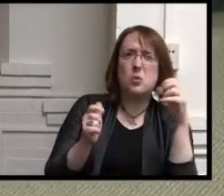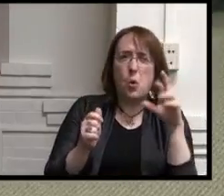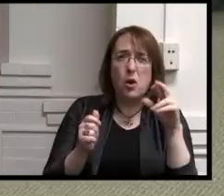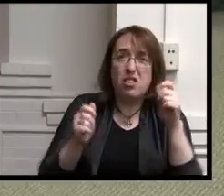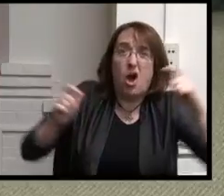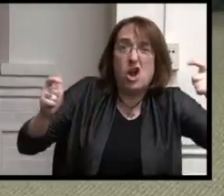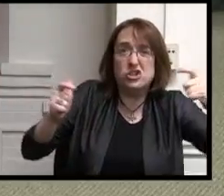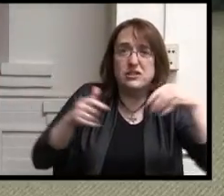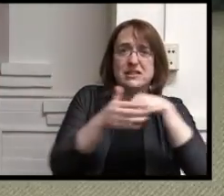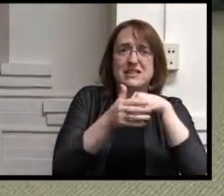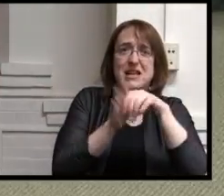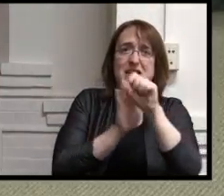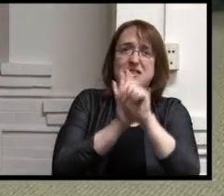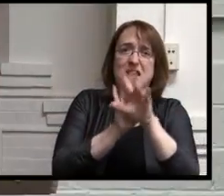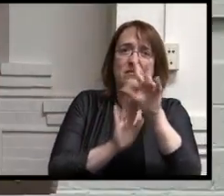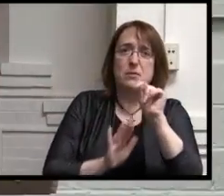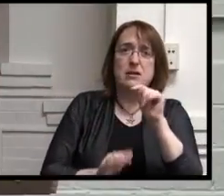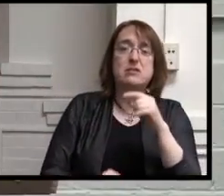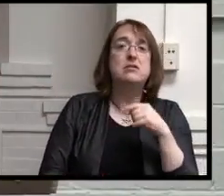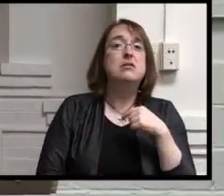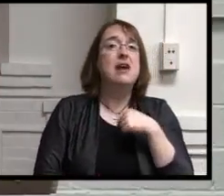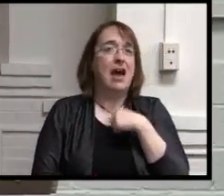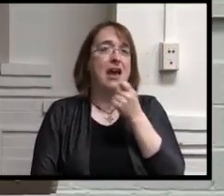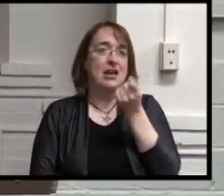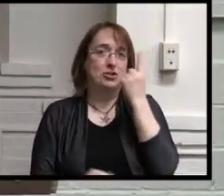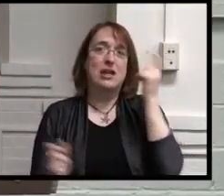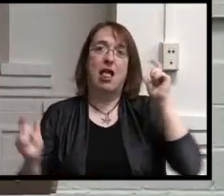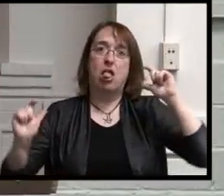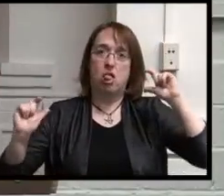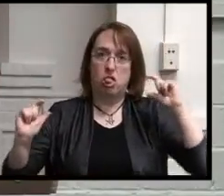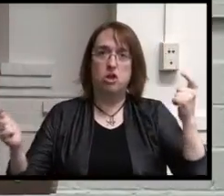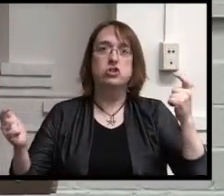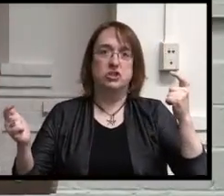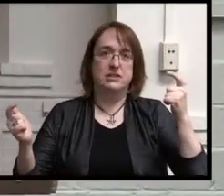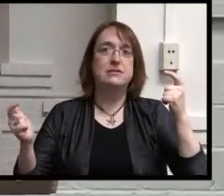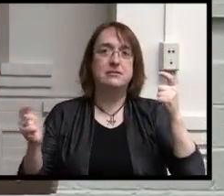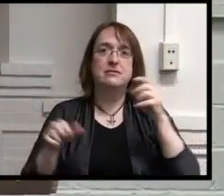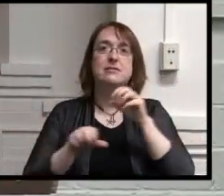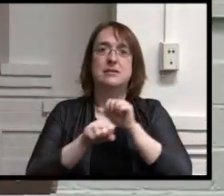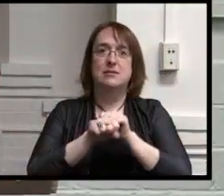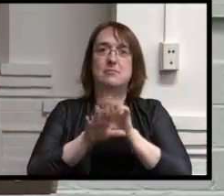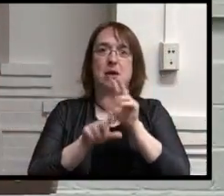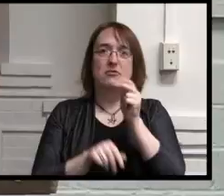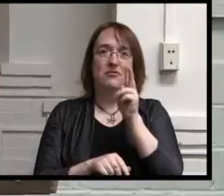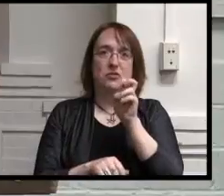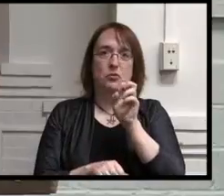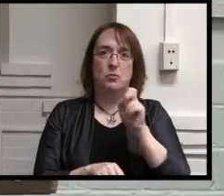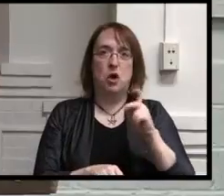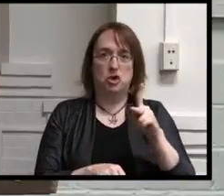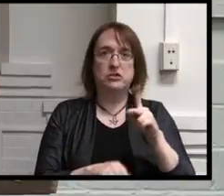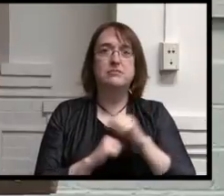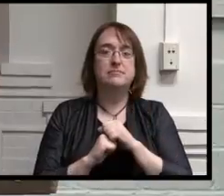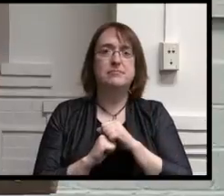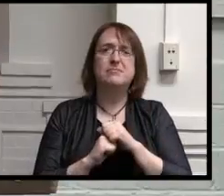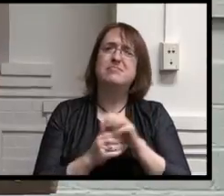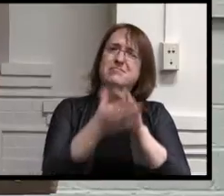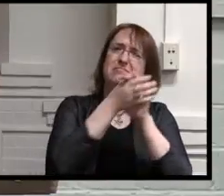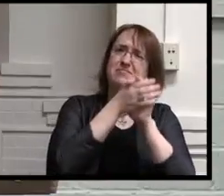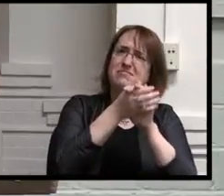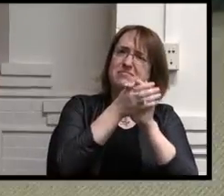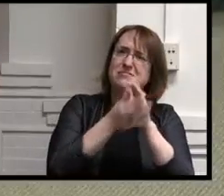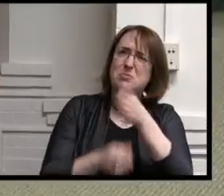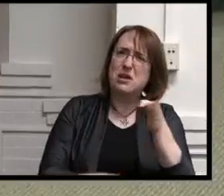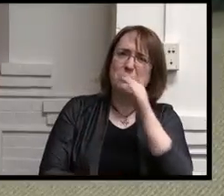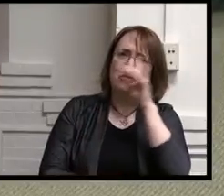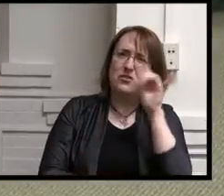the state of Vermont? I understand that it's the largest. Mountain Yeah. Home Park is the largest. Which is, that's kudos to Brattleboro for that. I